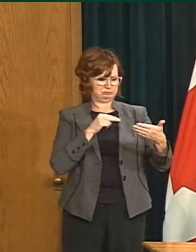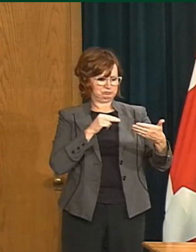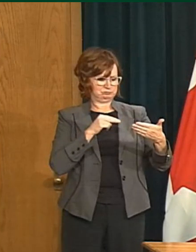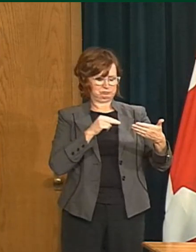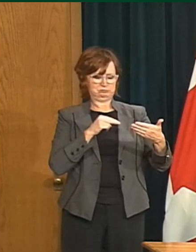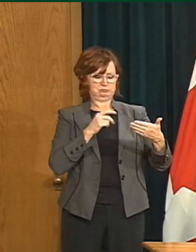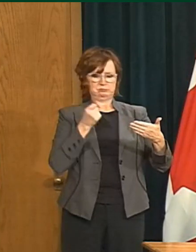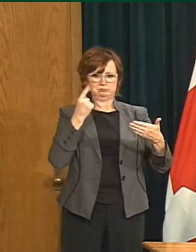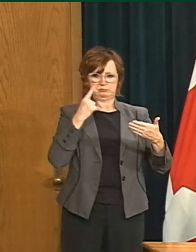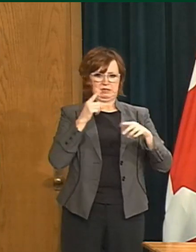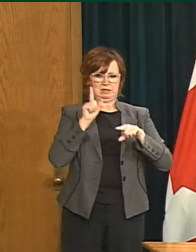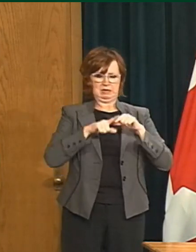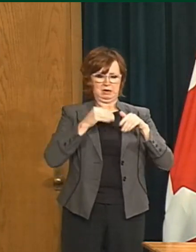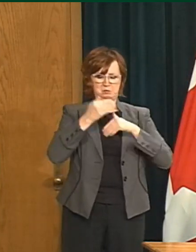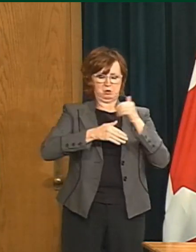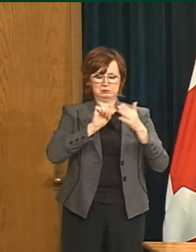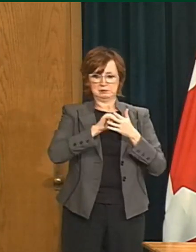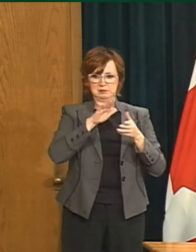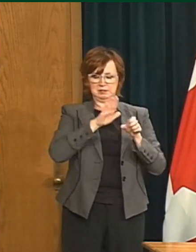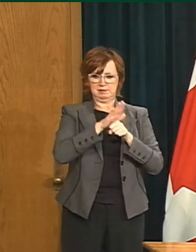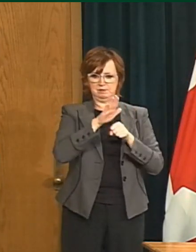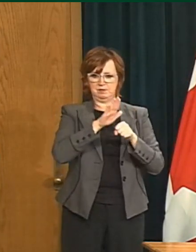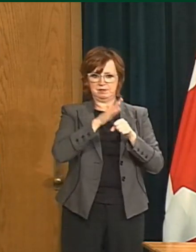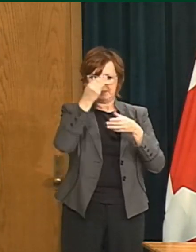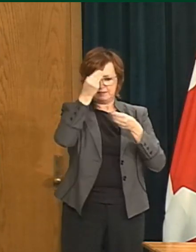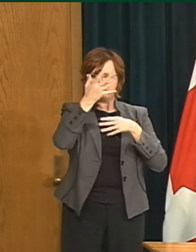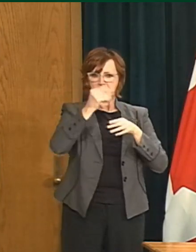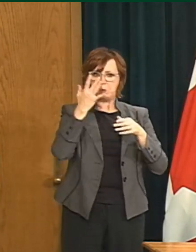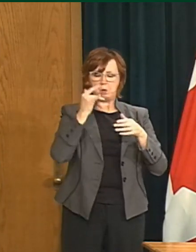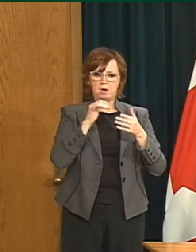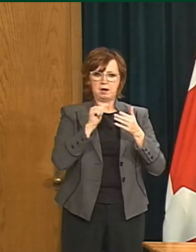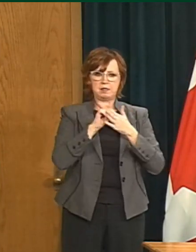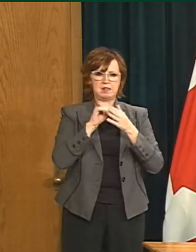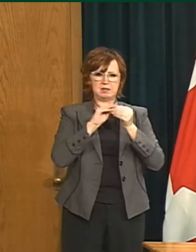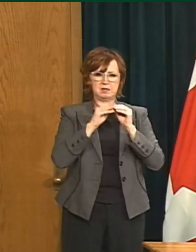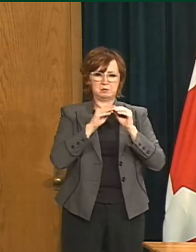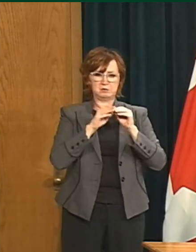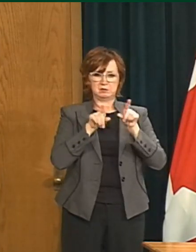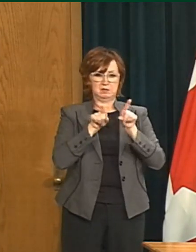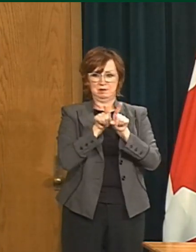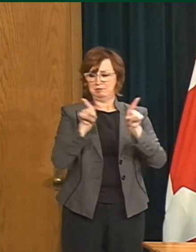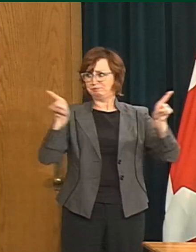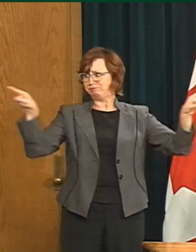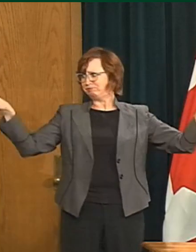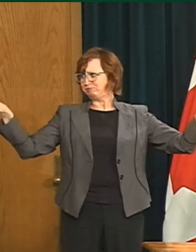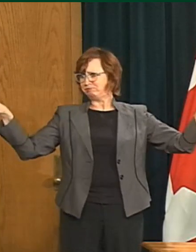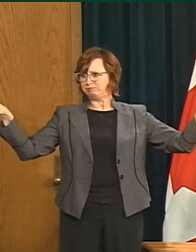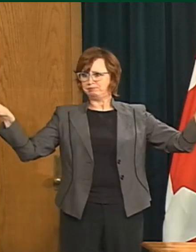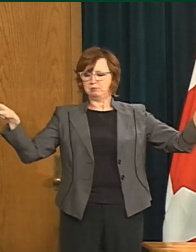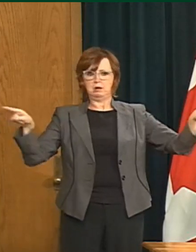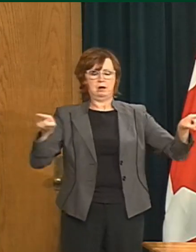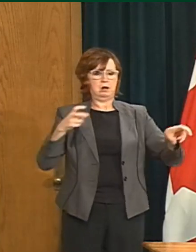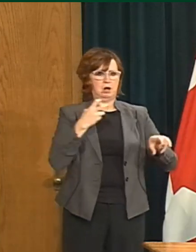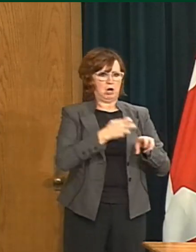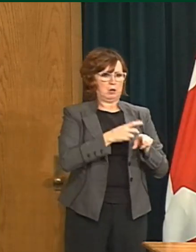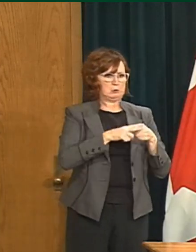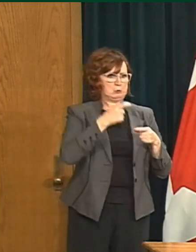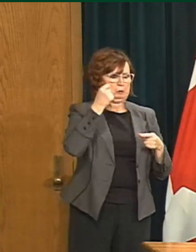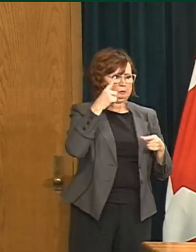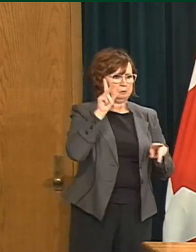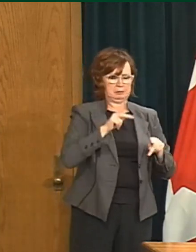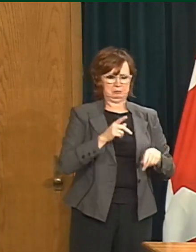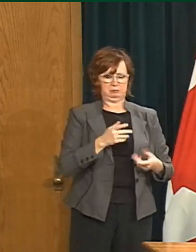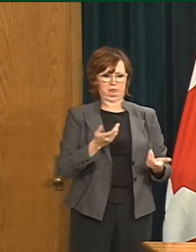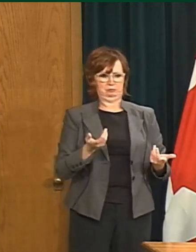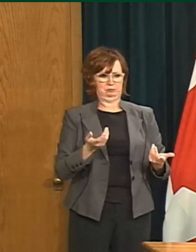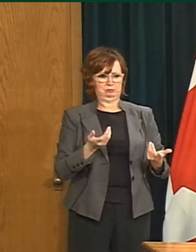I know you said you hope that it'll continue as it does, but as you look at the current data, are these scenarios realistic, kind